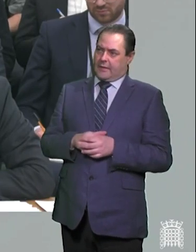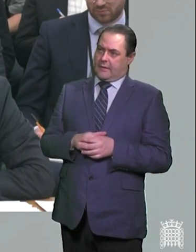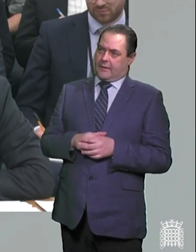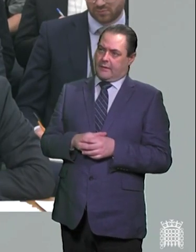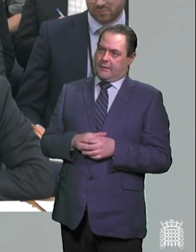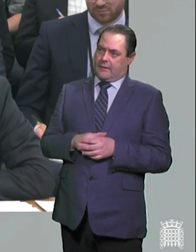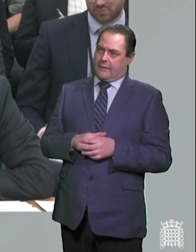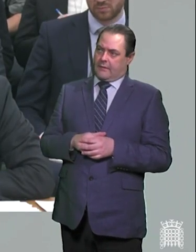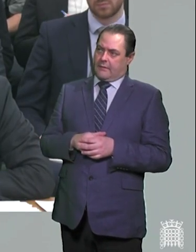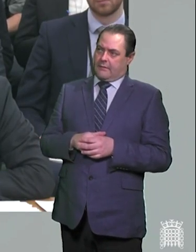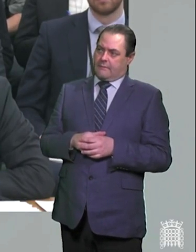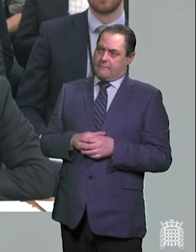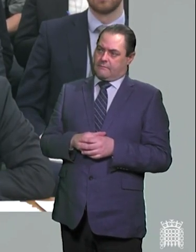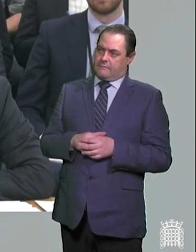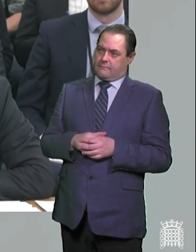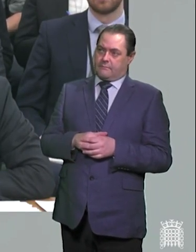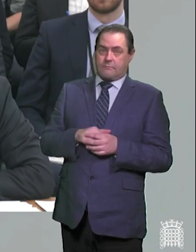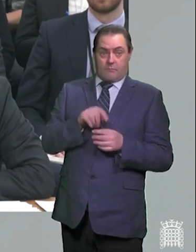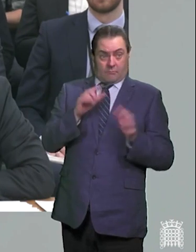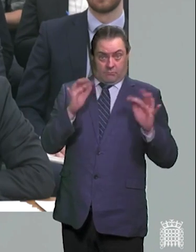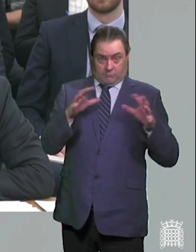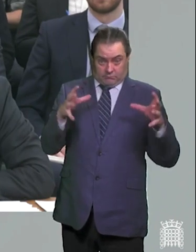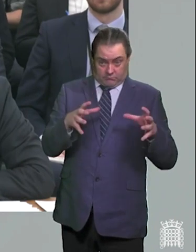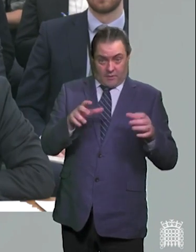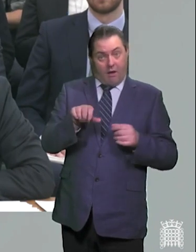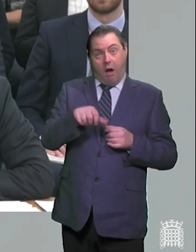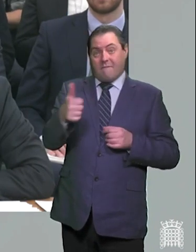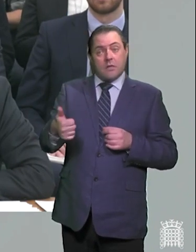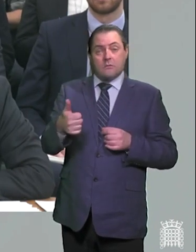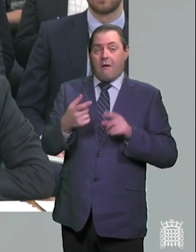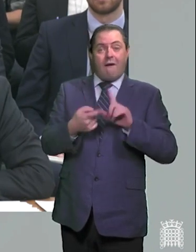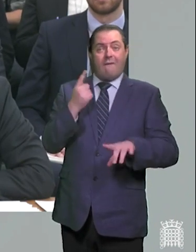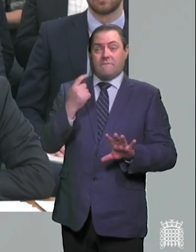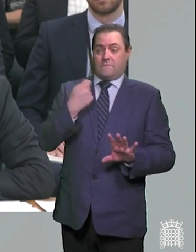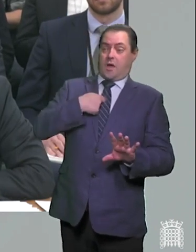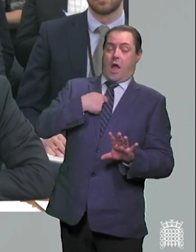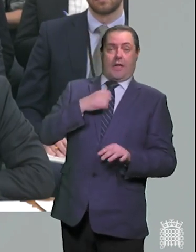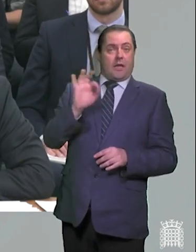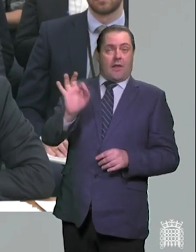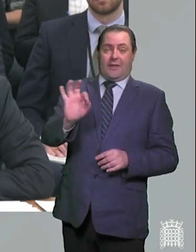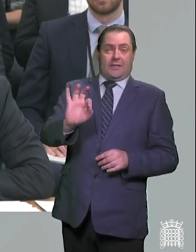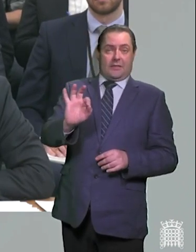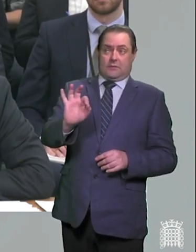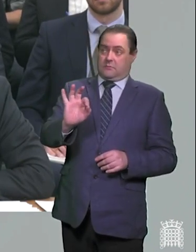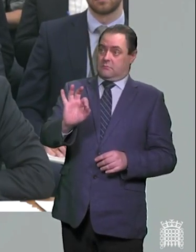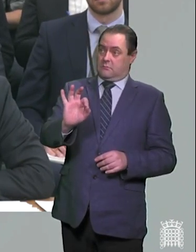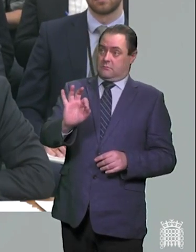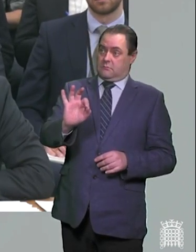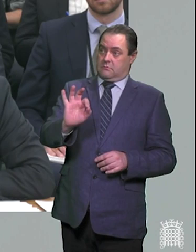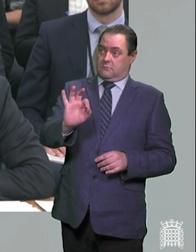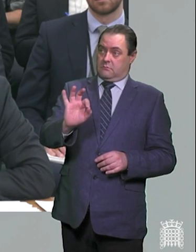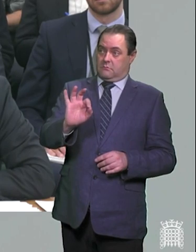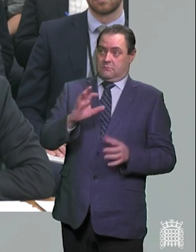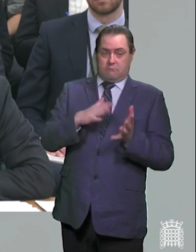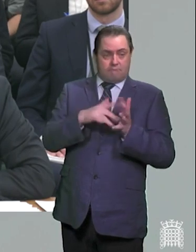venture to make is that following that gathering, no fine was issued to me. My presence there was felt by the